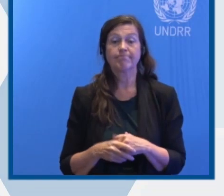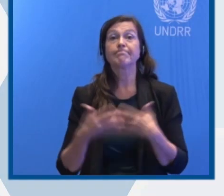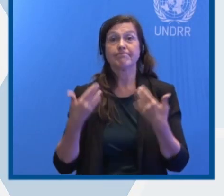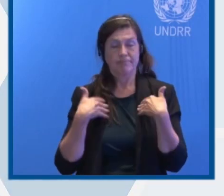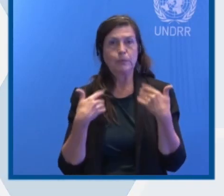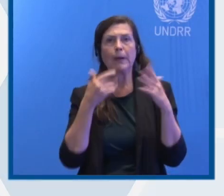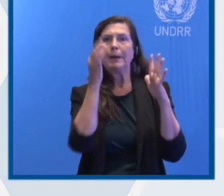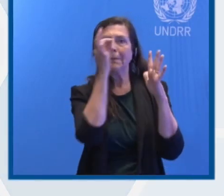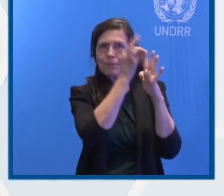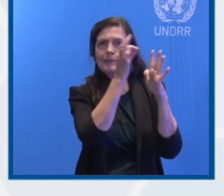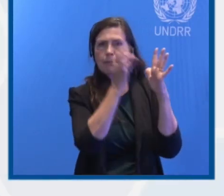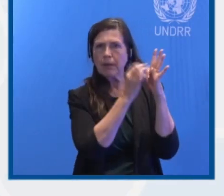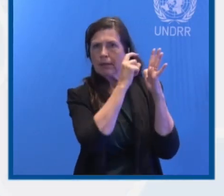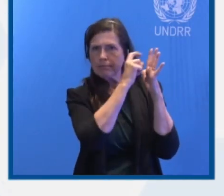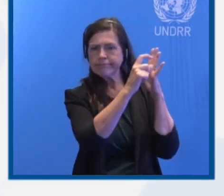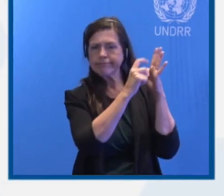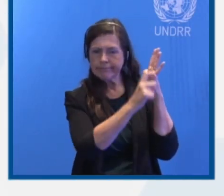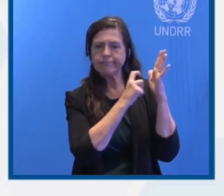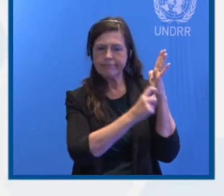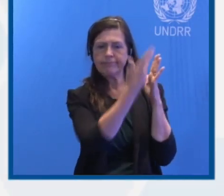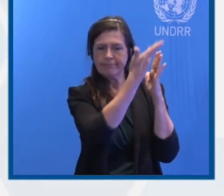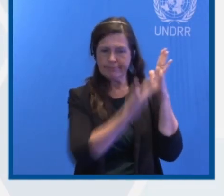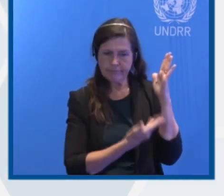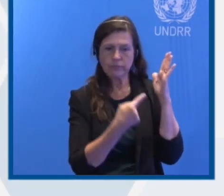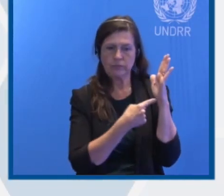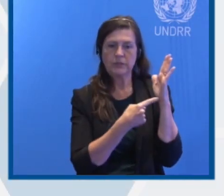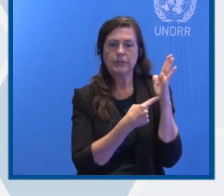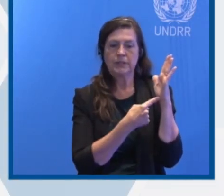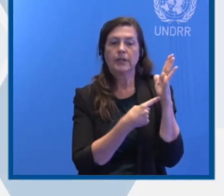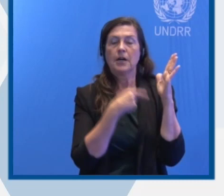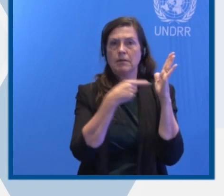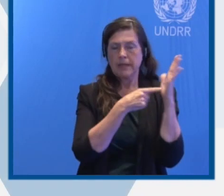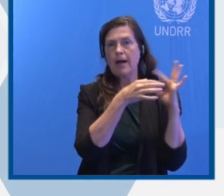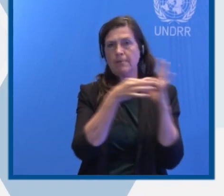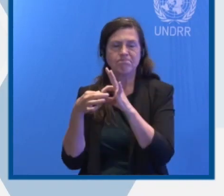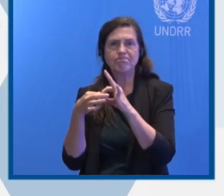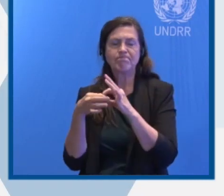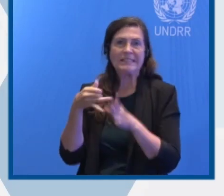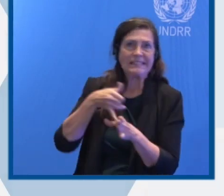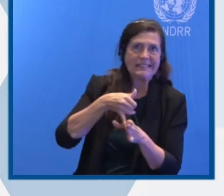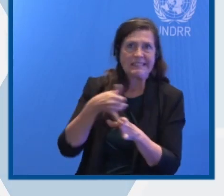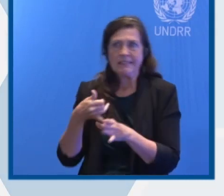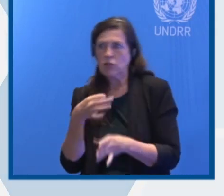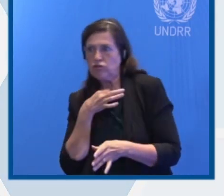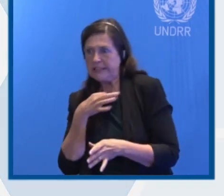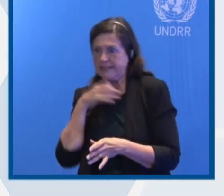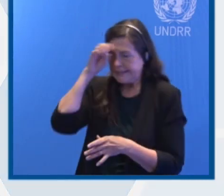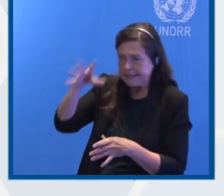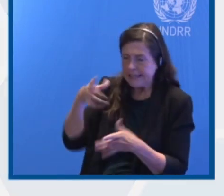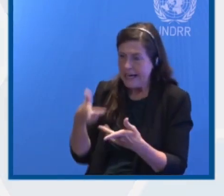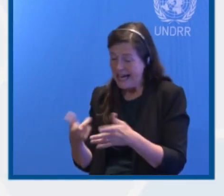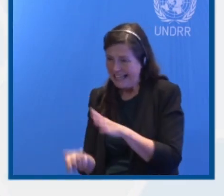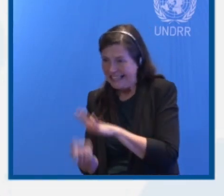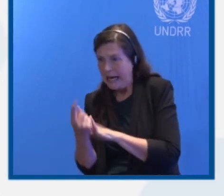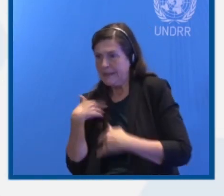to take into account the possibility threat surrounding development and activities. In order